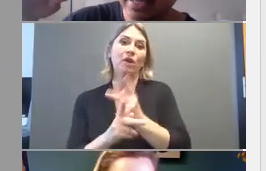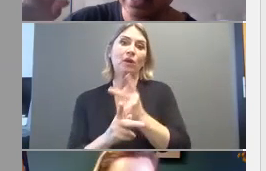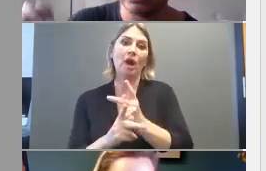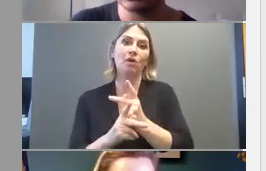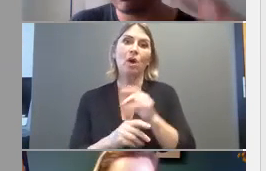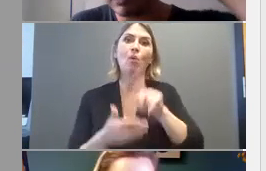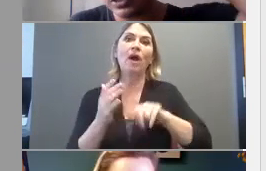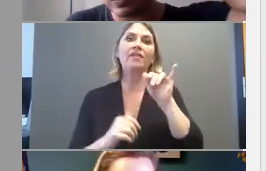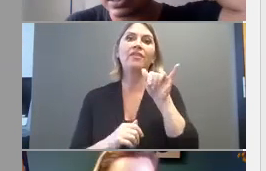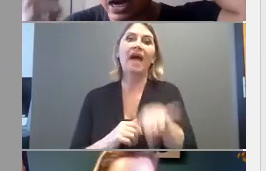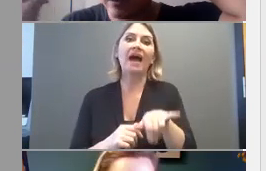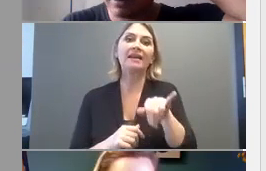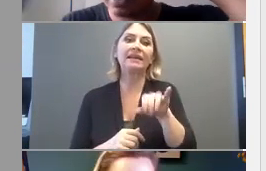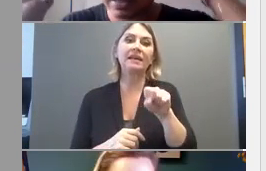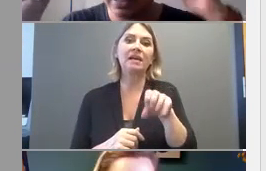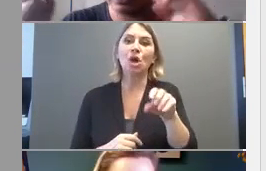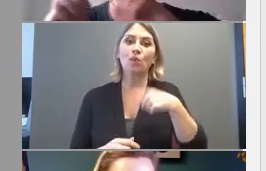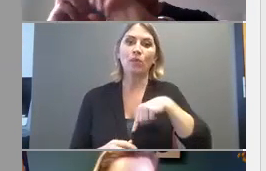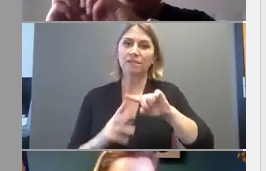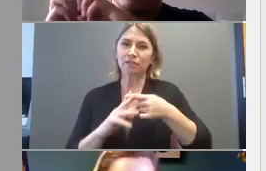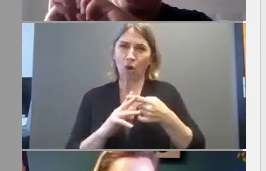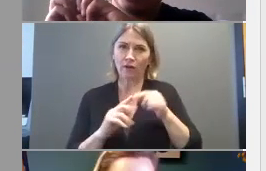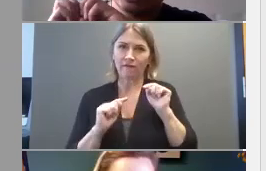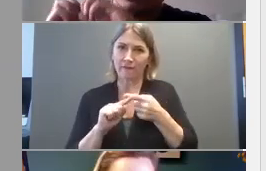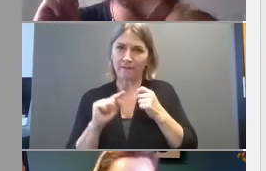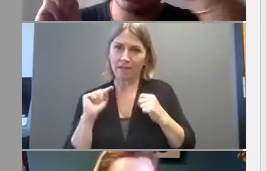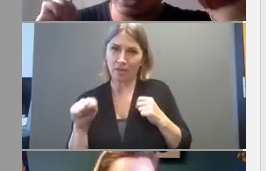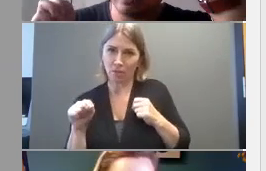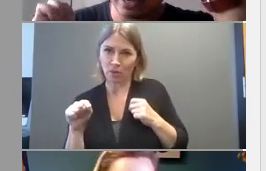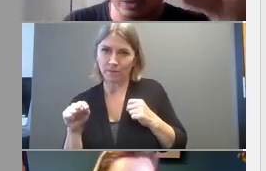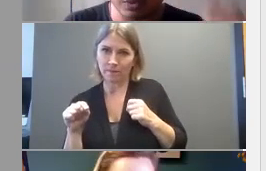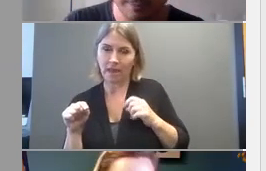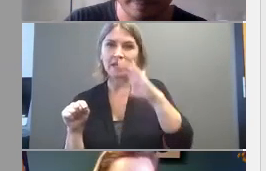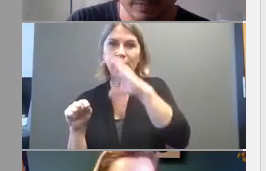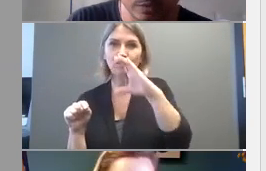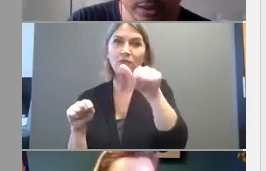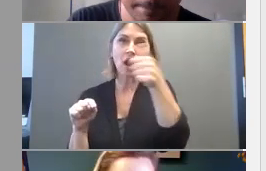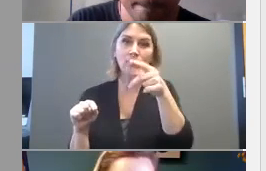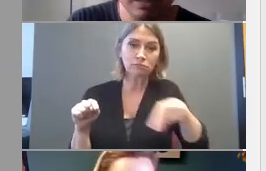that sink is. So once we start from a sink, and if we can explore the other way around,